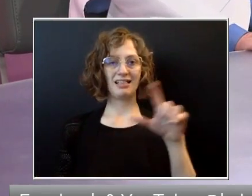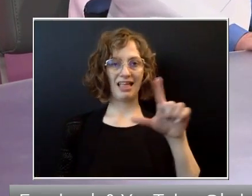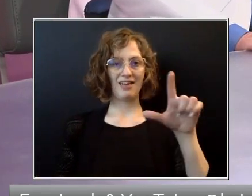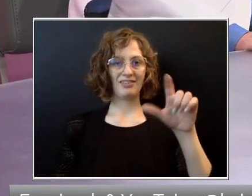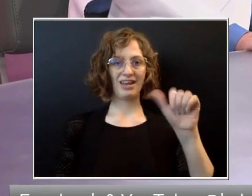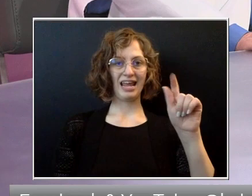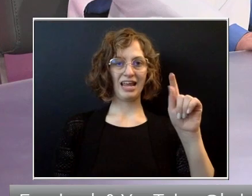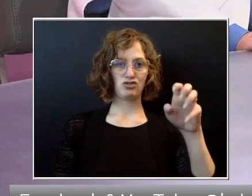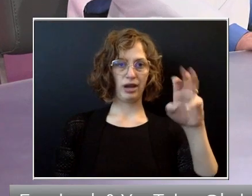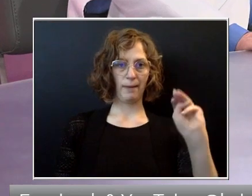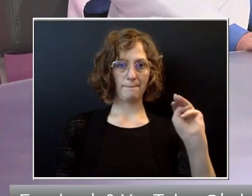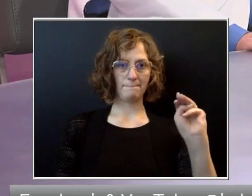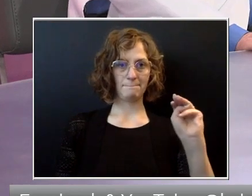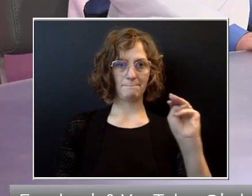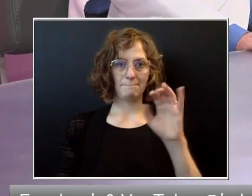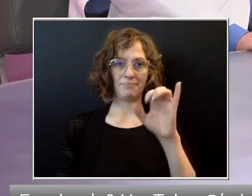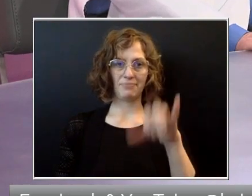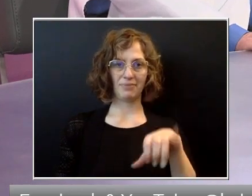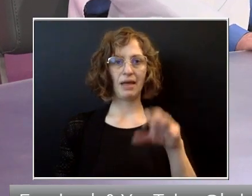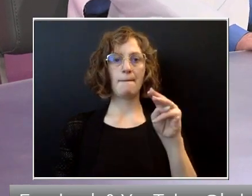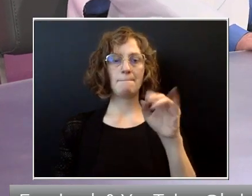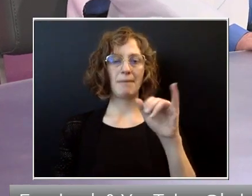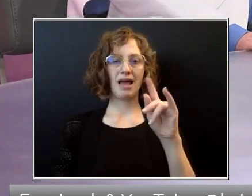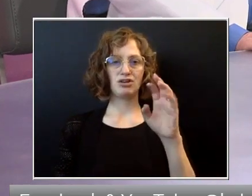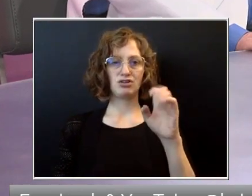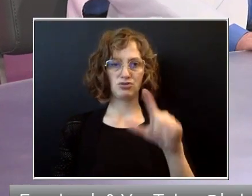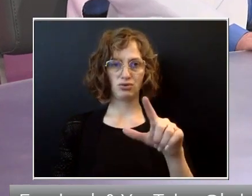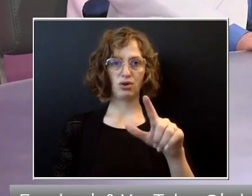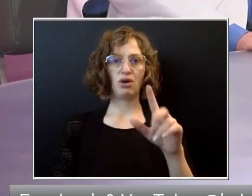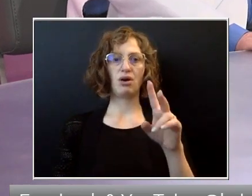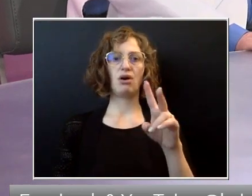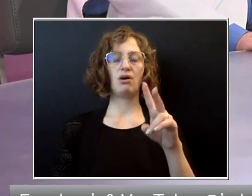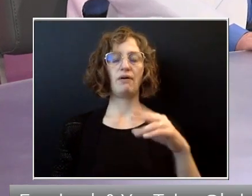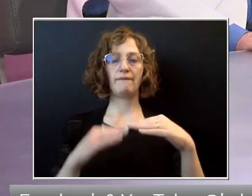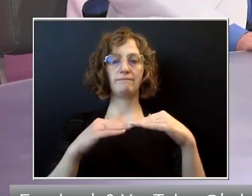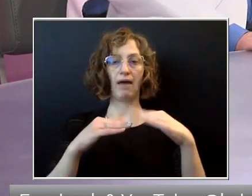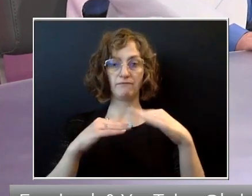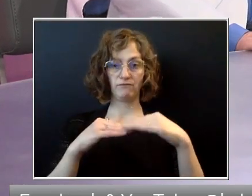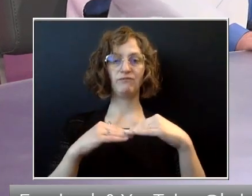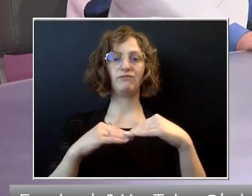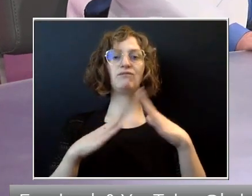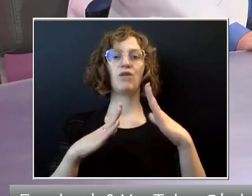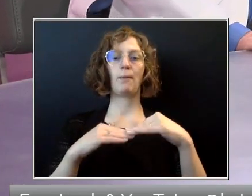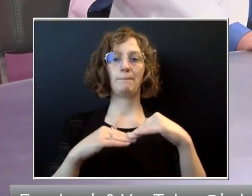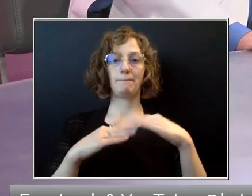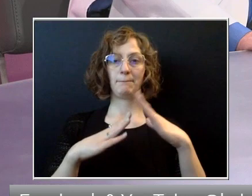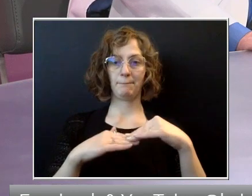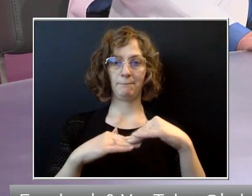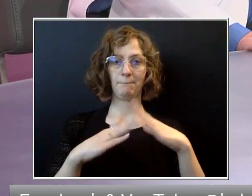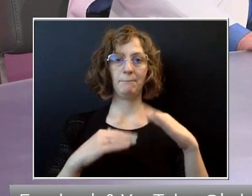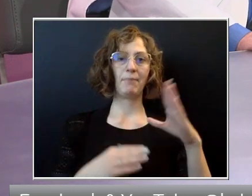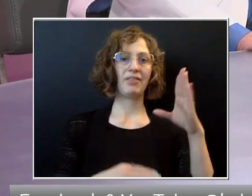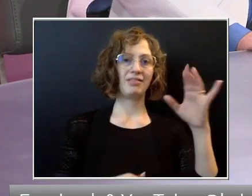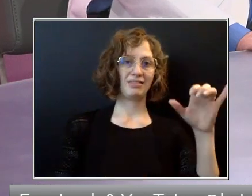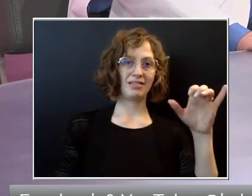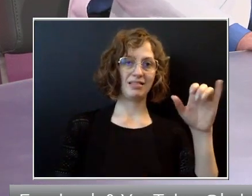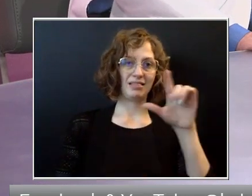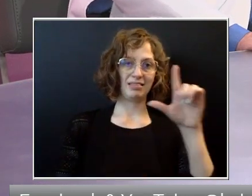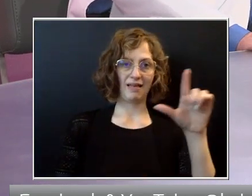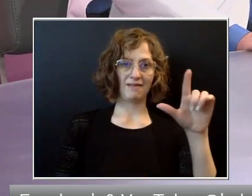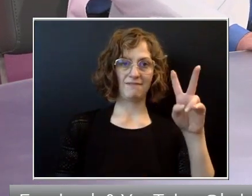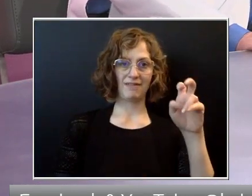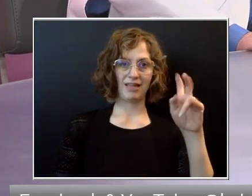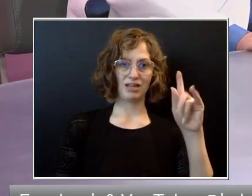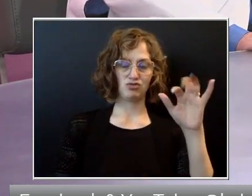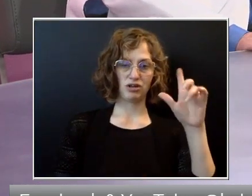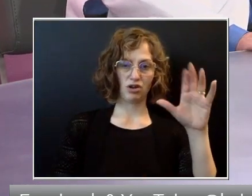valve. Opening and closing. Opening and closing. This is the left ventricle. This is the right ventricle. This is